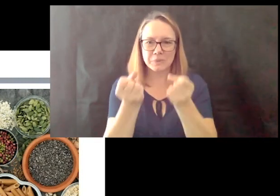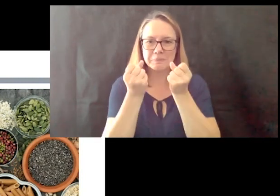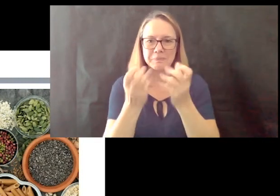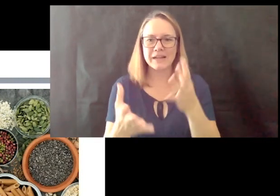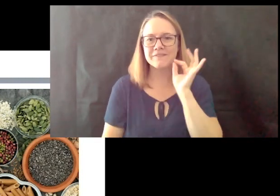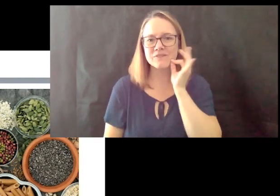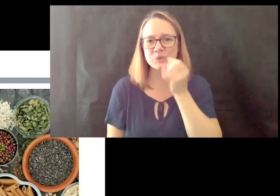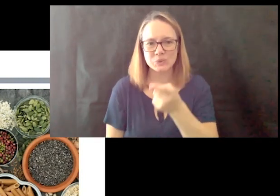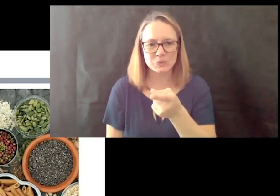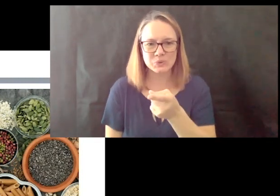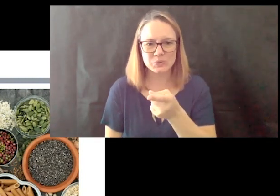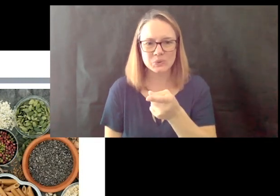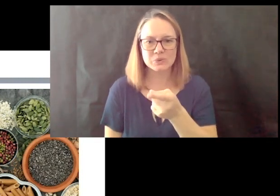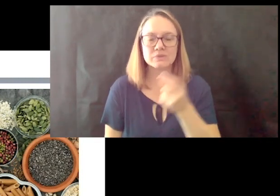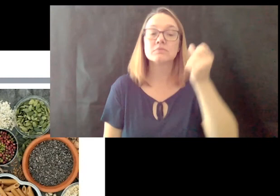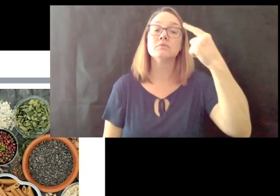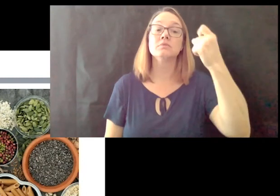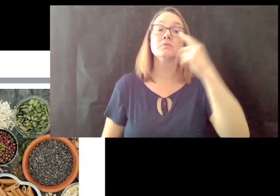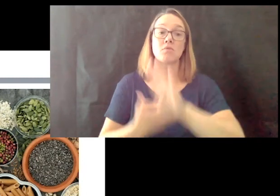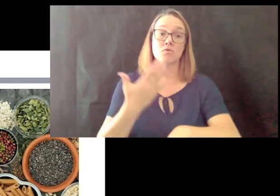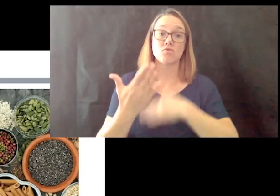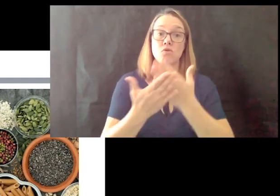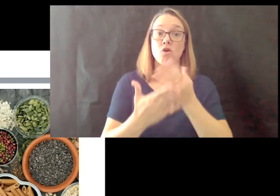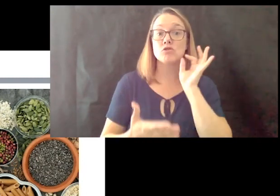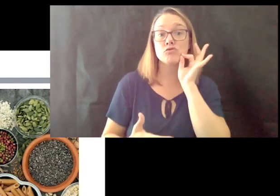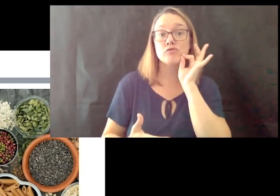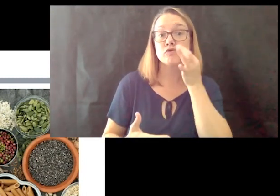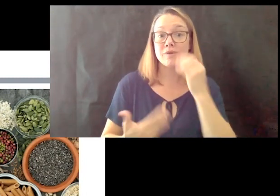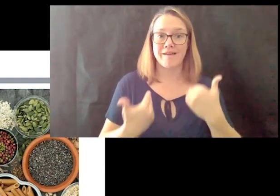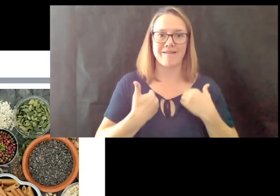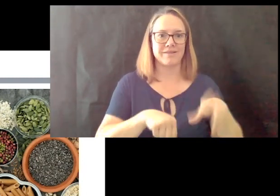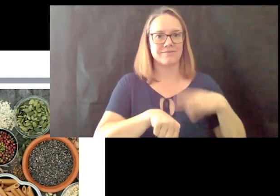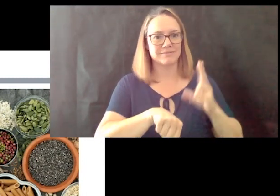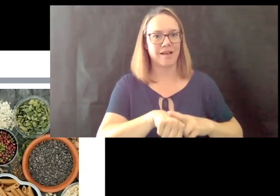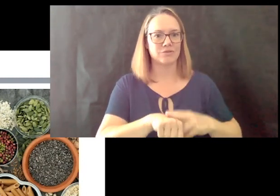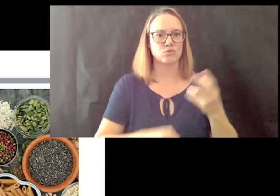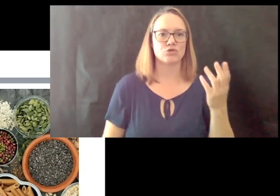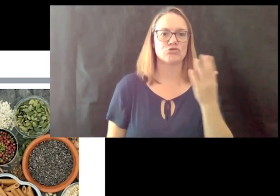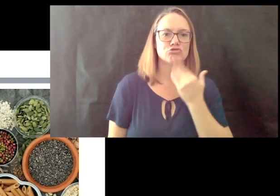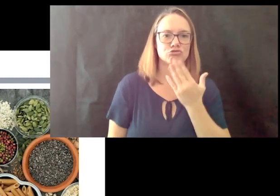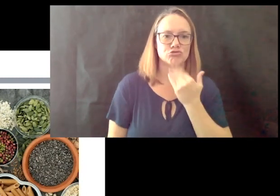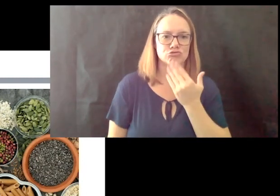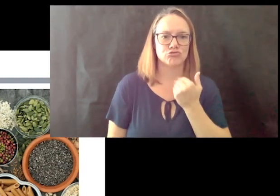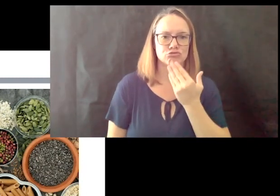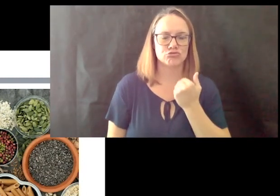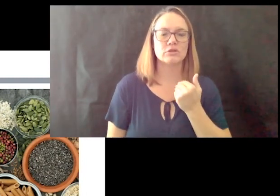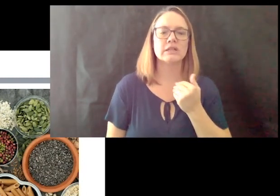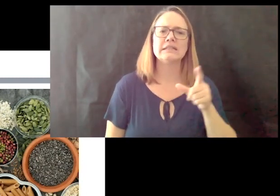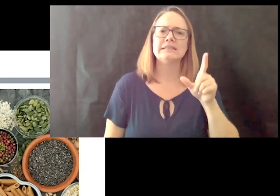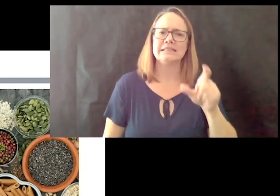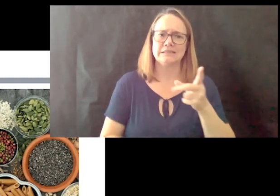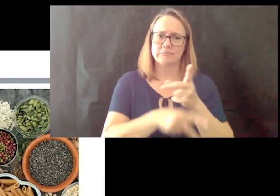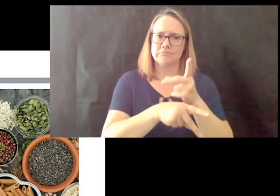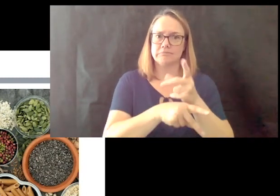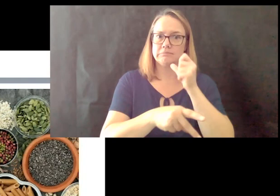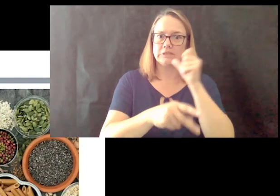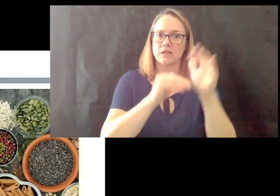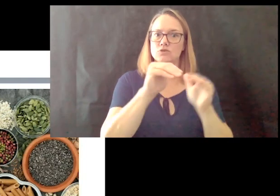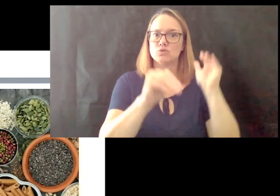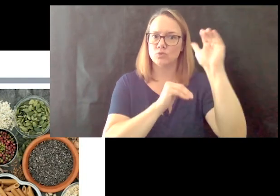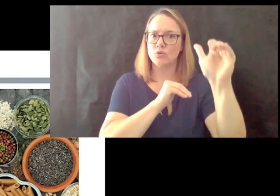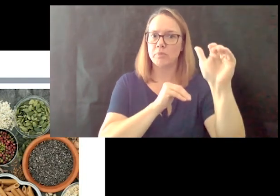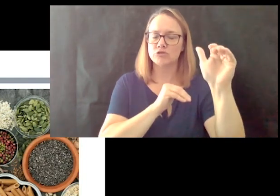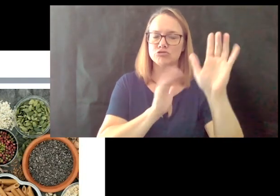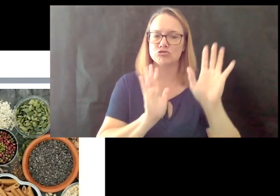pictures here. Of course, all fruits contain natural sugars, and so we need to be aware not to overdo it